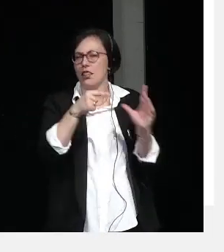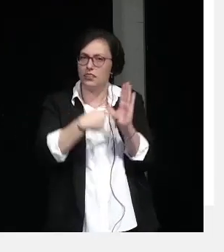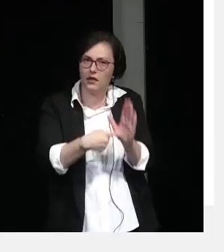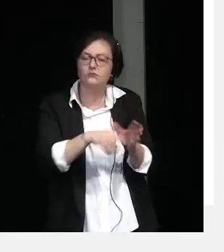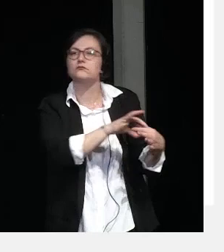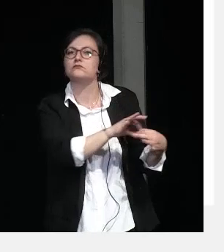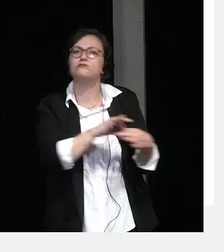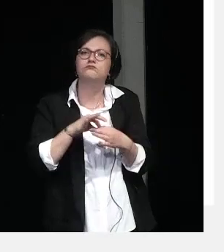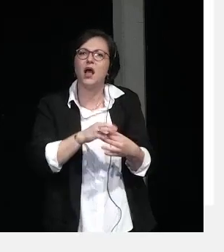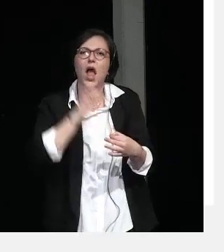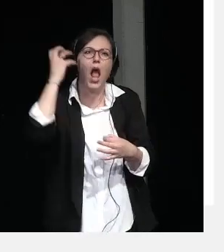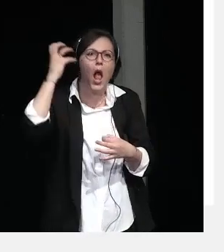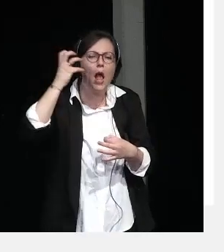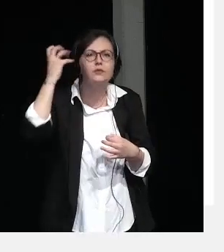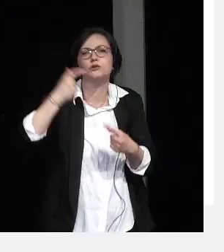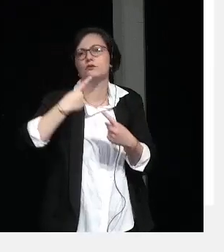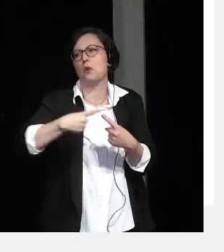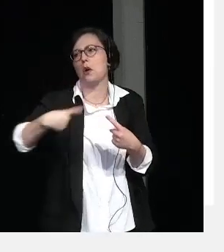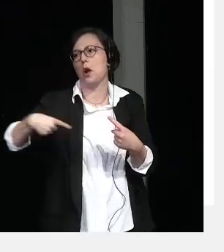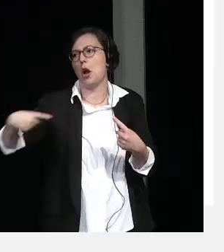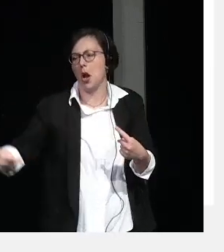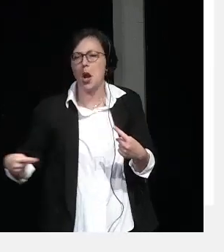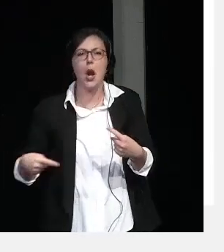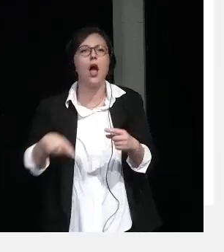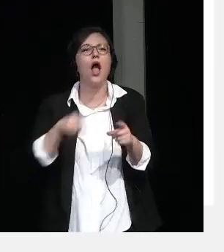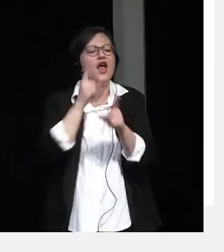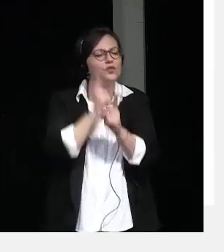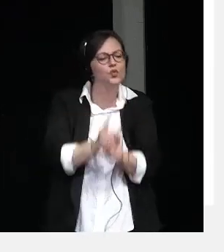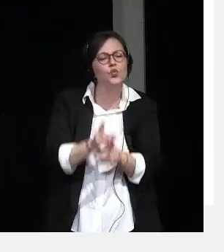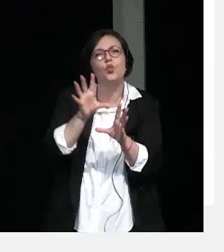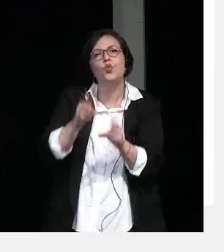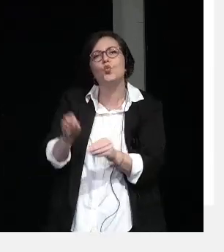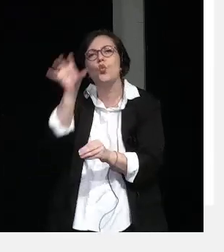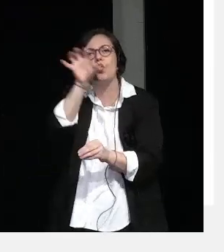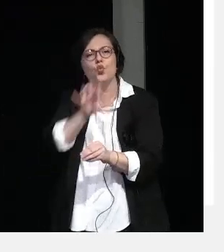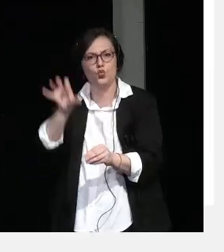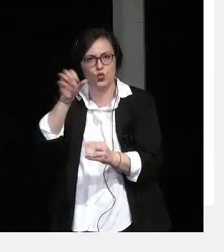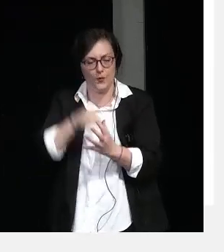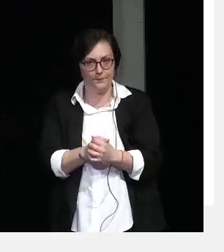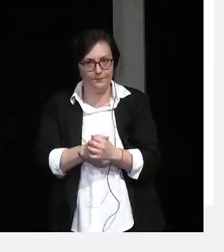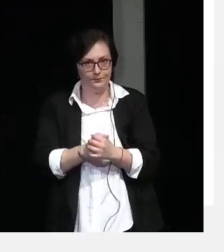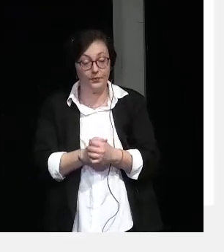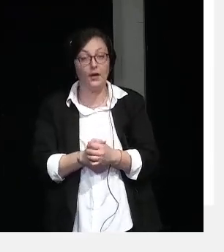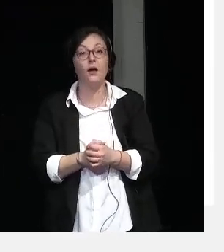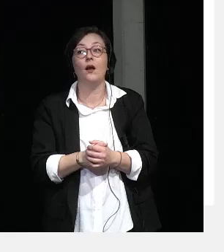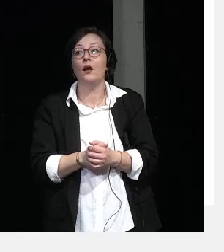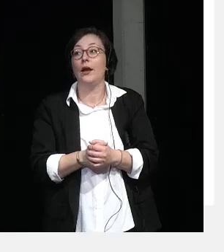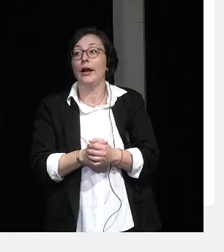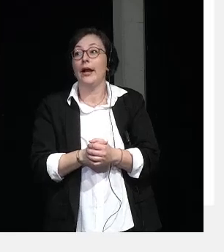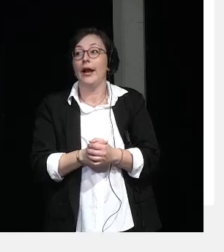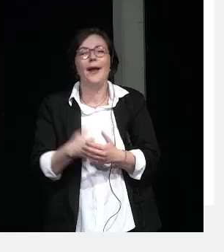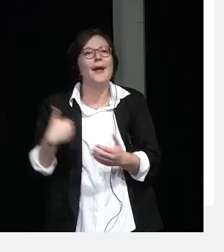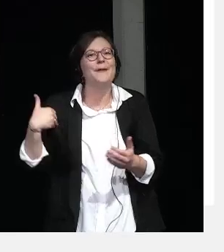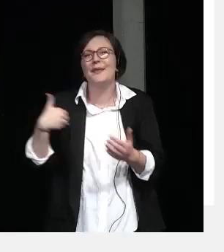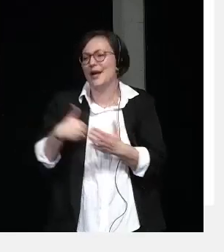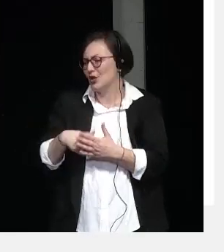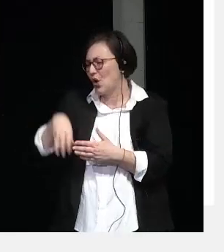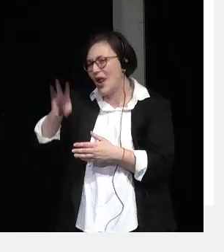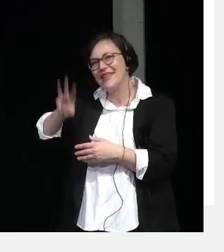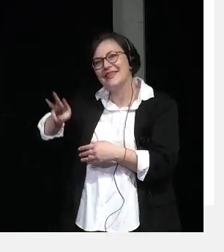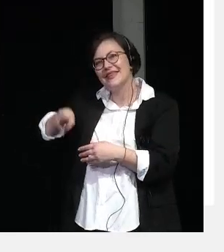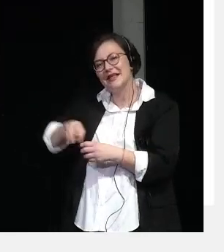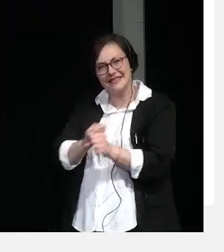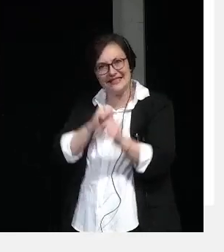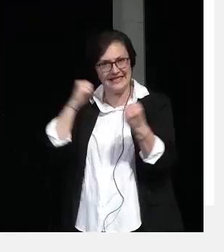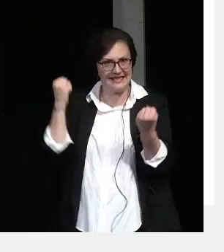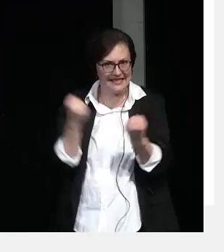everything, today's live streaming and Wednesday's live streaming, will be subtitled, and then by January,